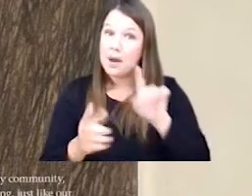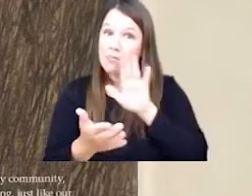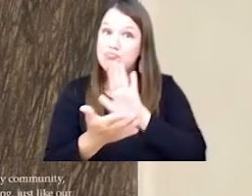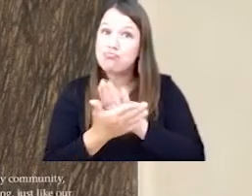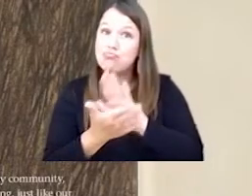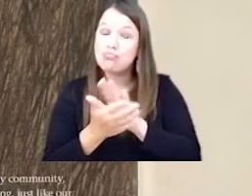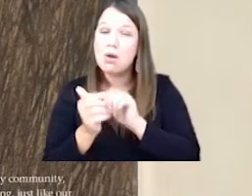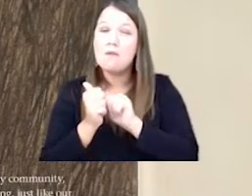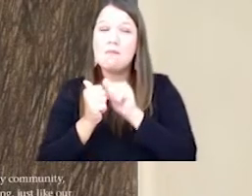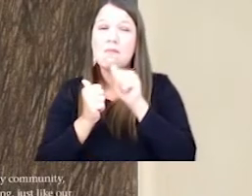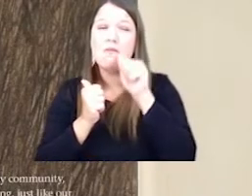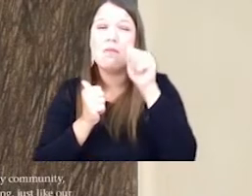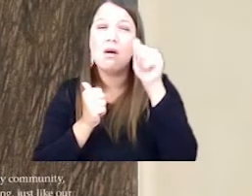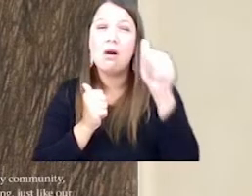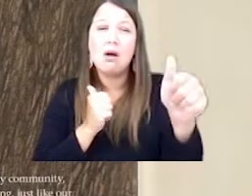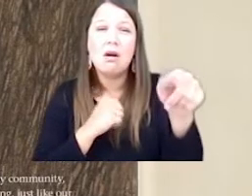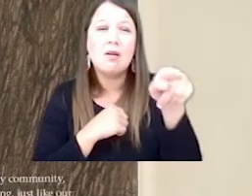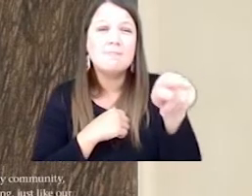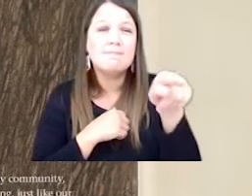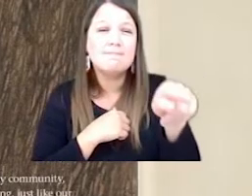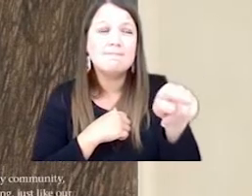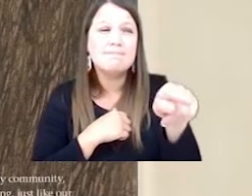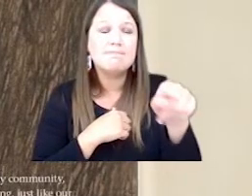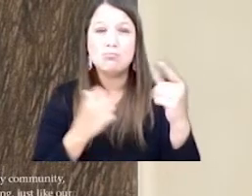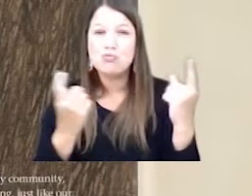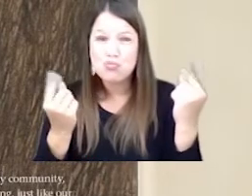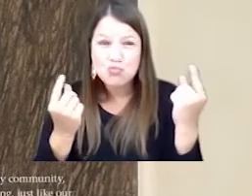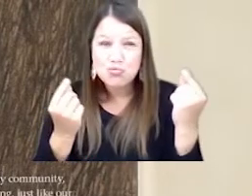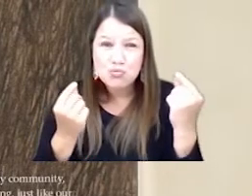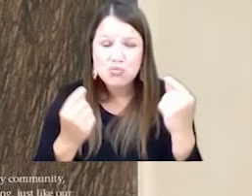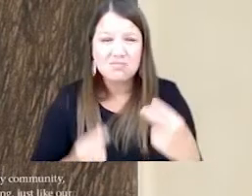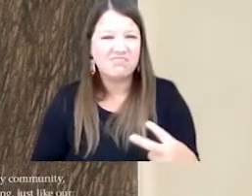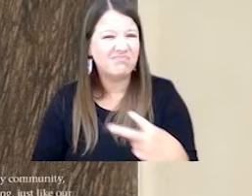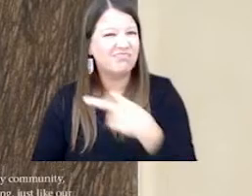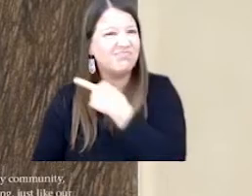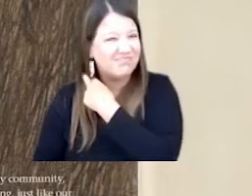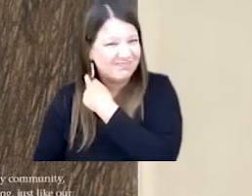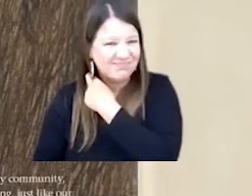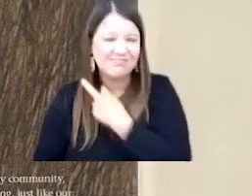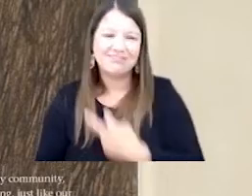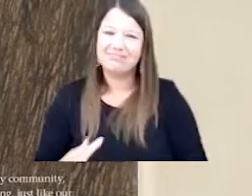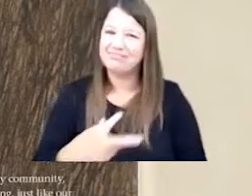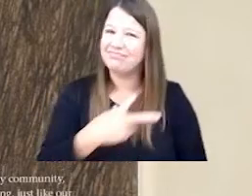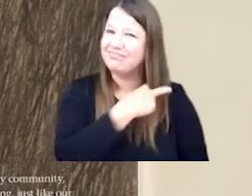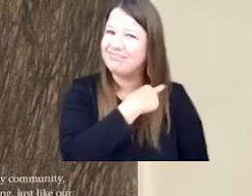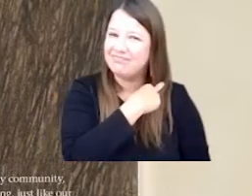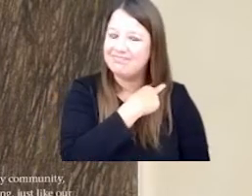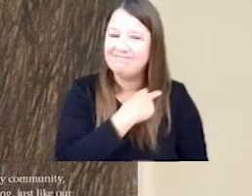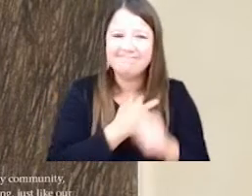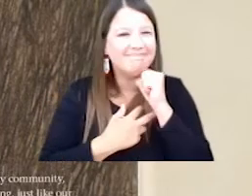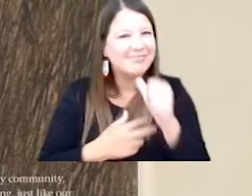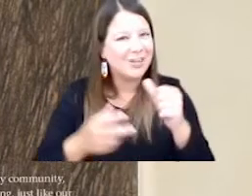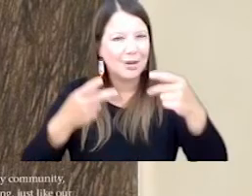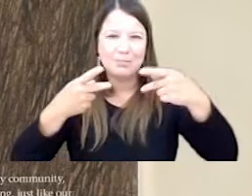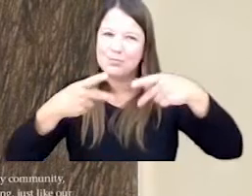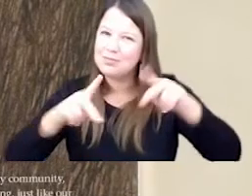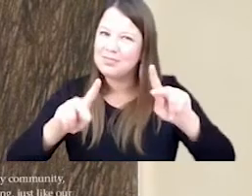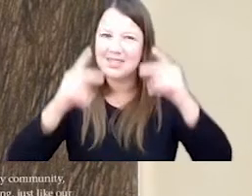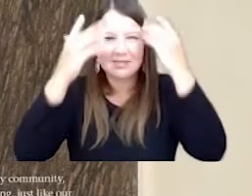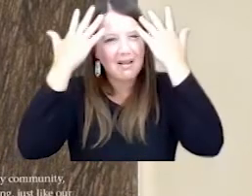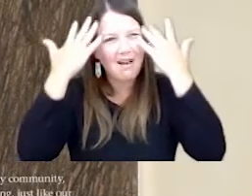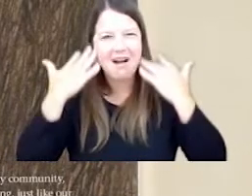But at the school I went to, far away from home, they cut off all our